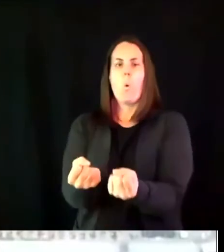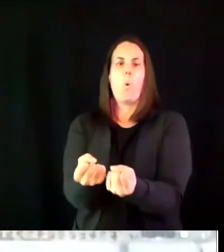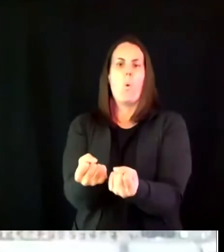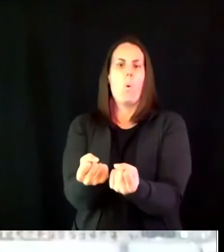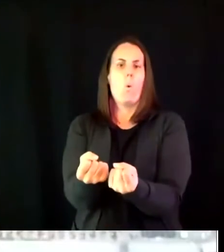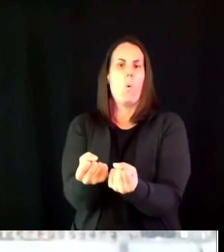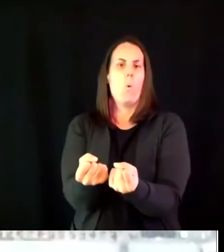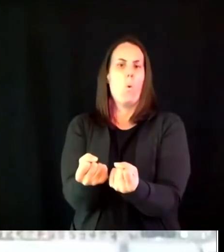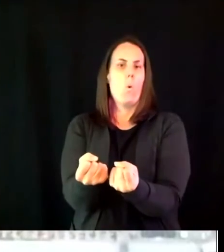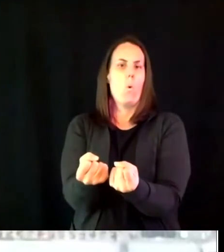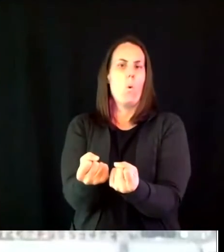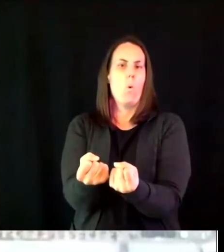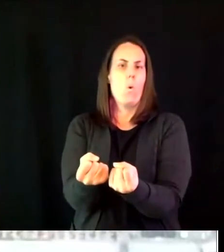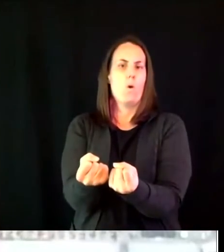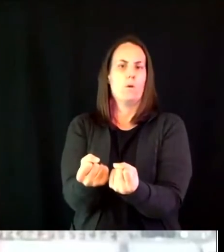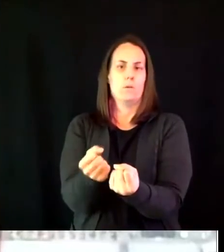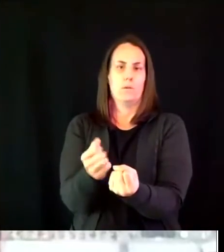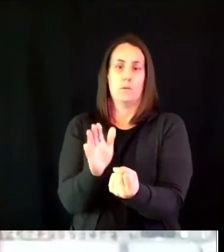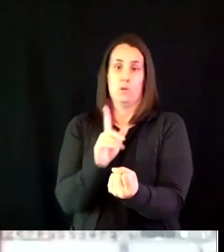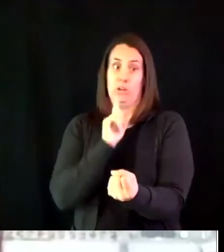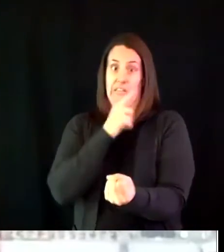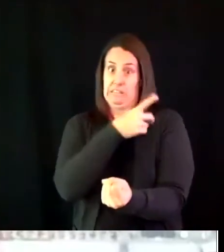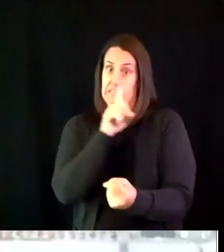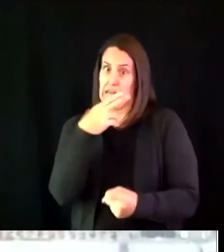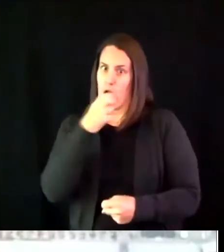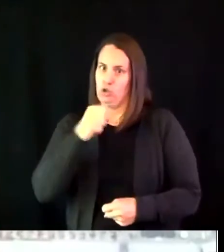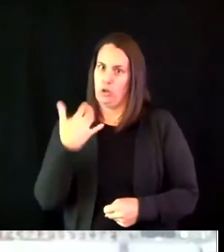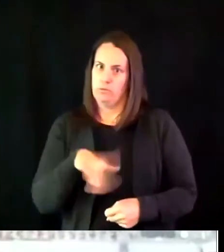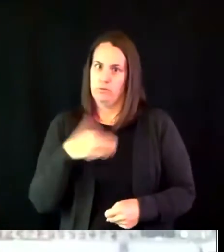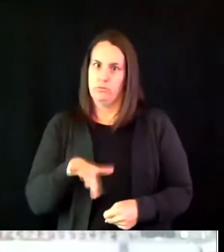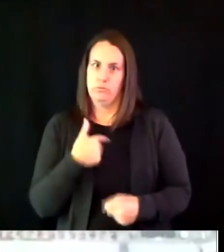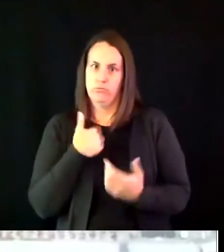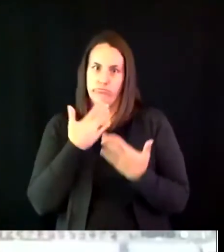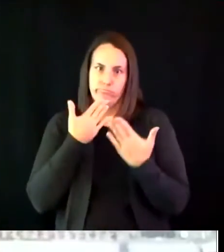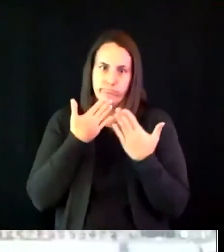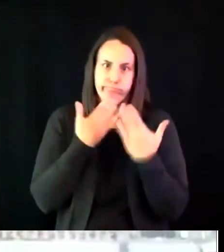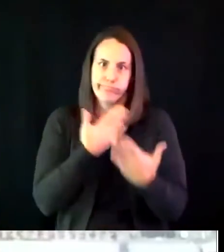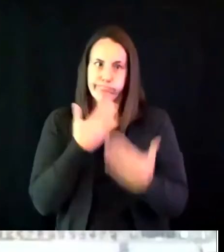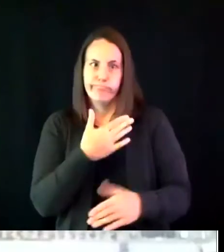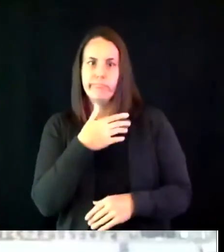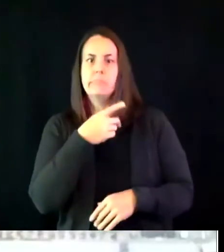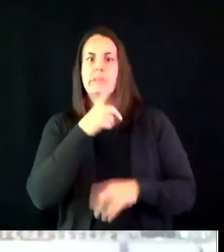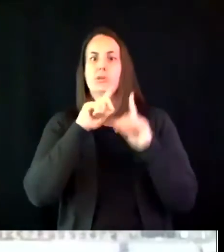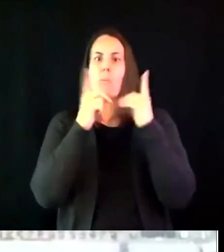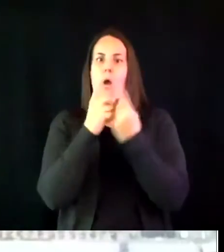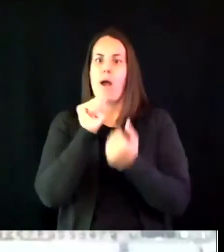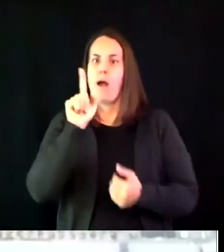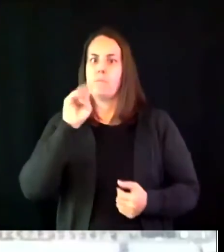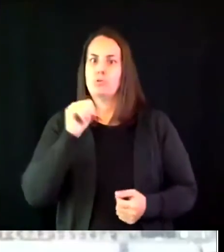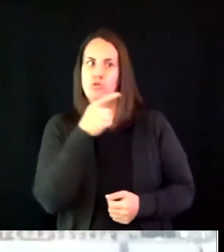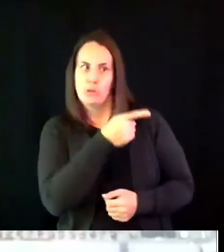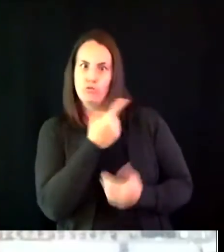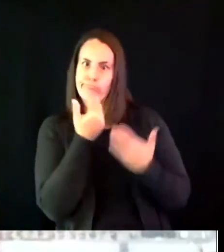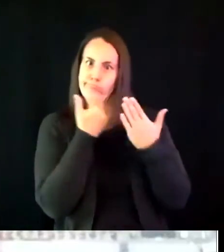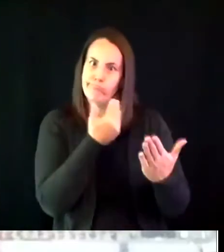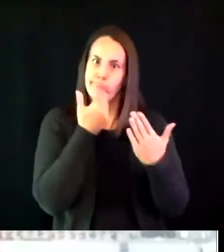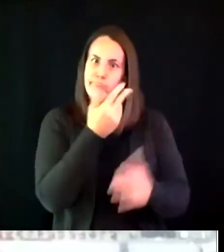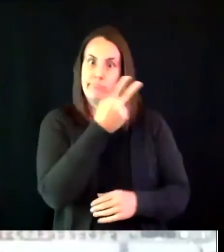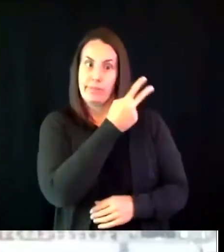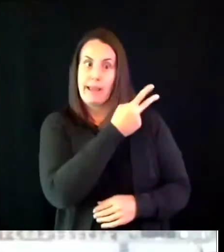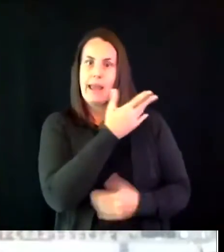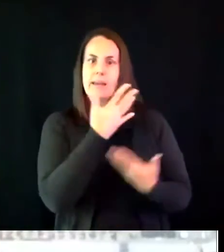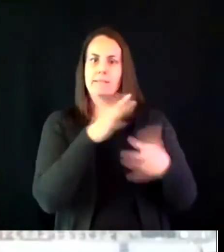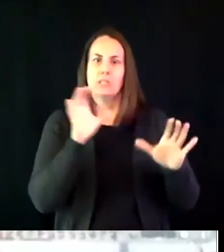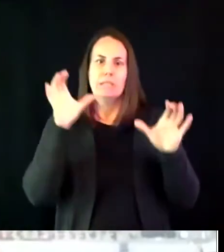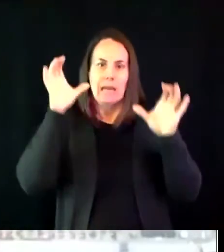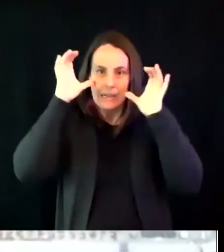and the Department of Administration, they had the foresight to listen to the scientists, to the epidemiologists,